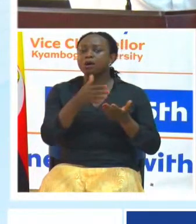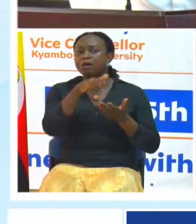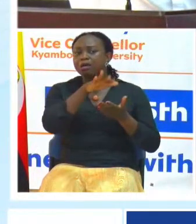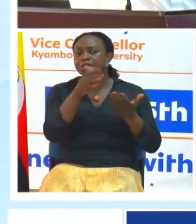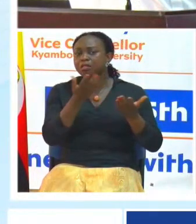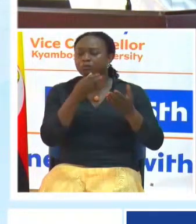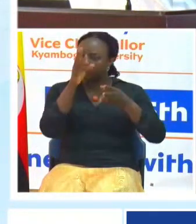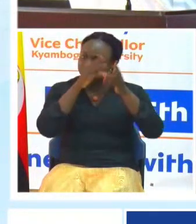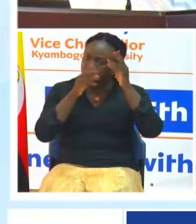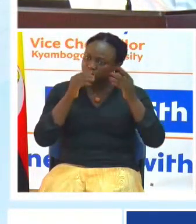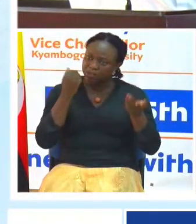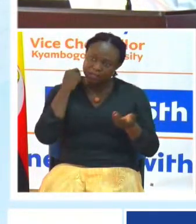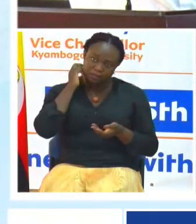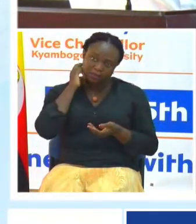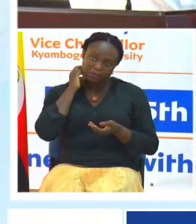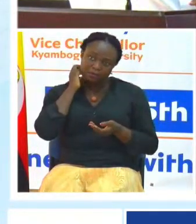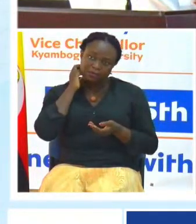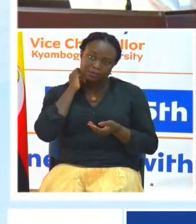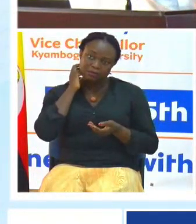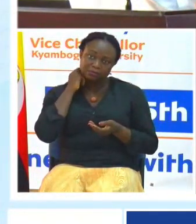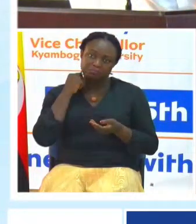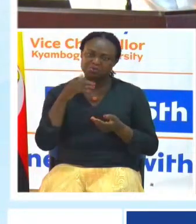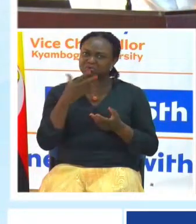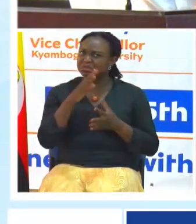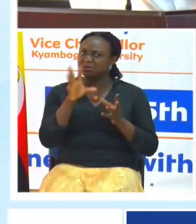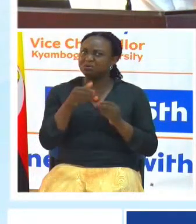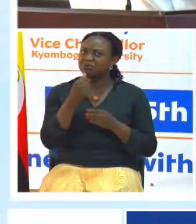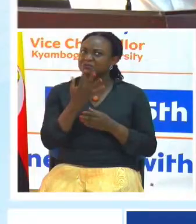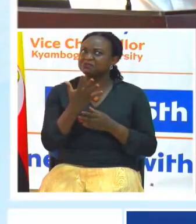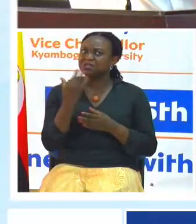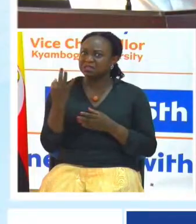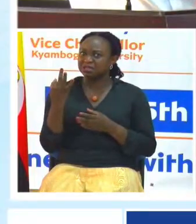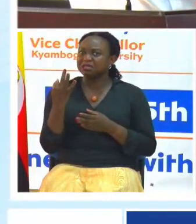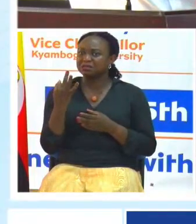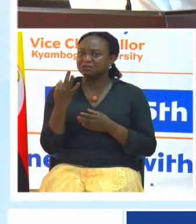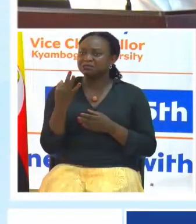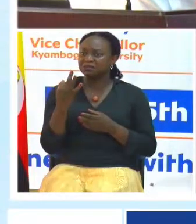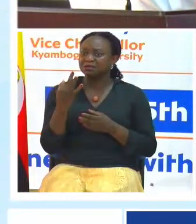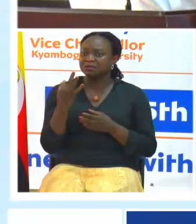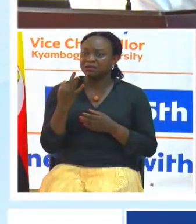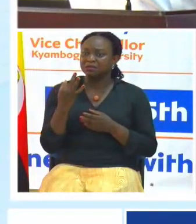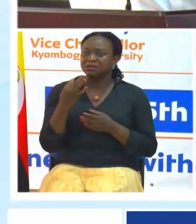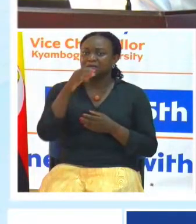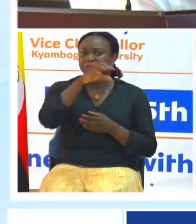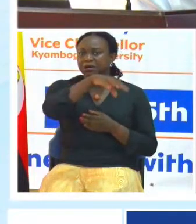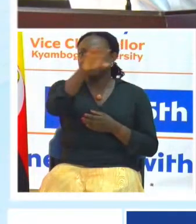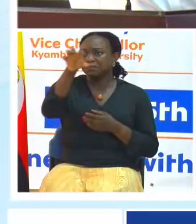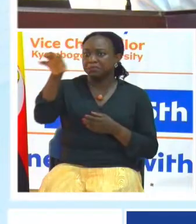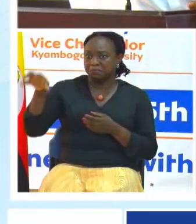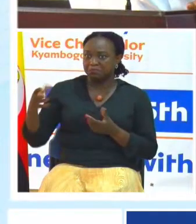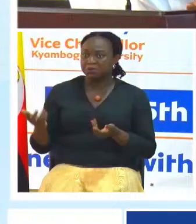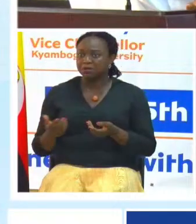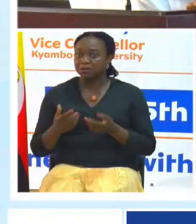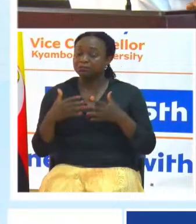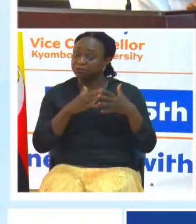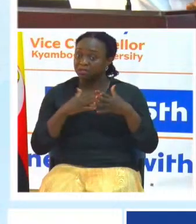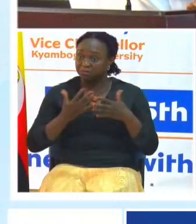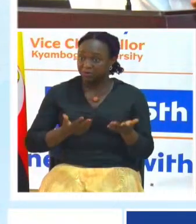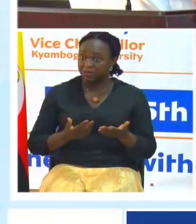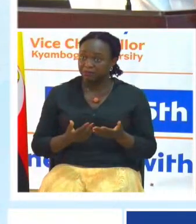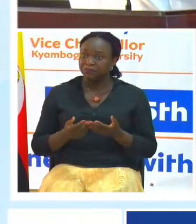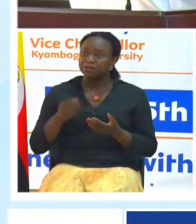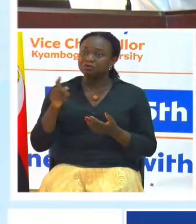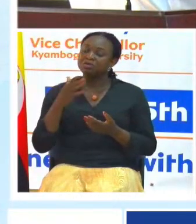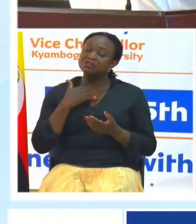States? There are about 50, I think, in the United States, different regions. So when I talk about location, if you